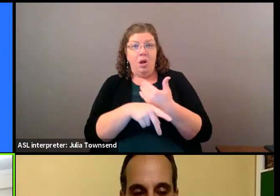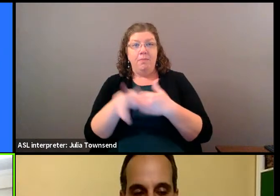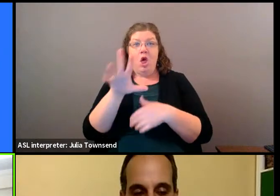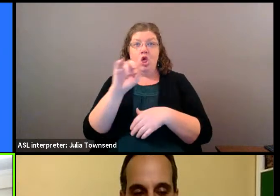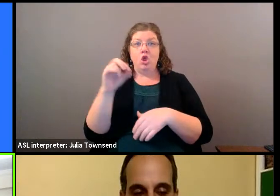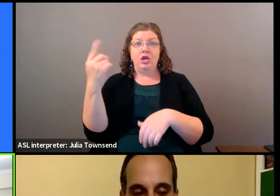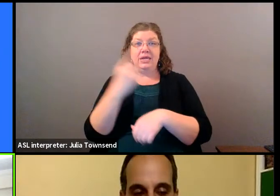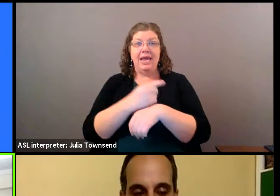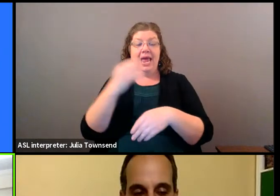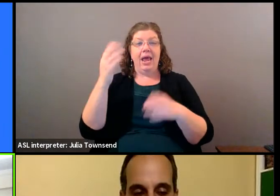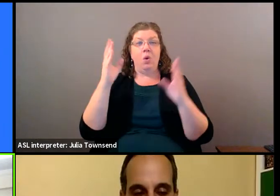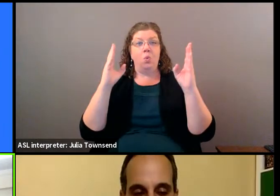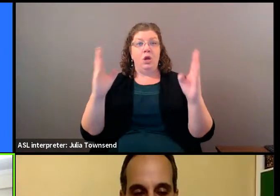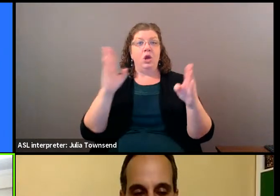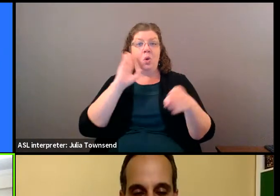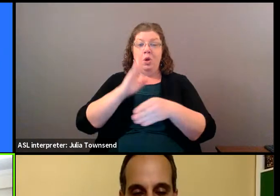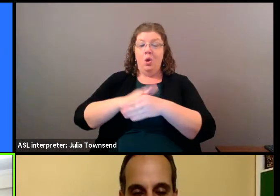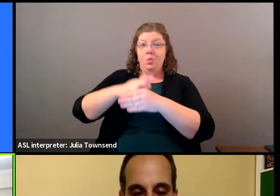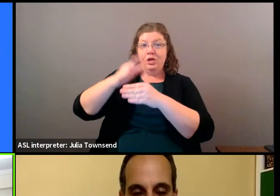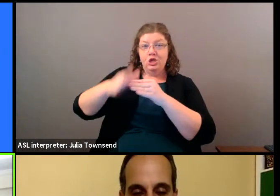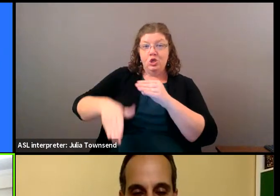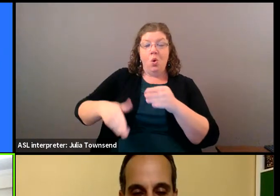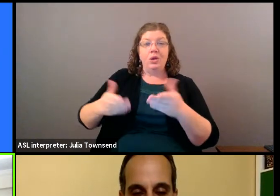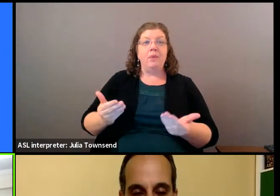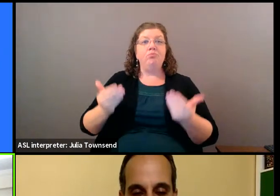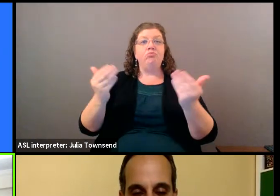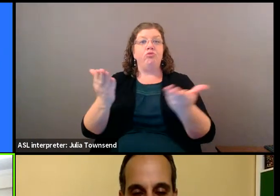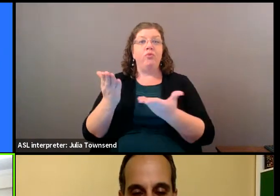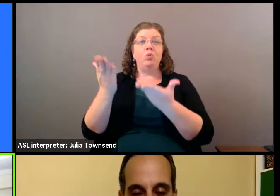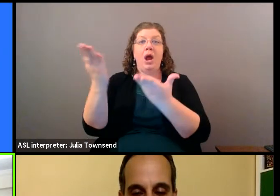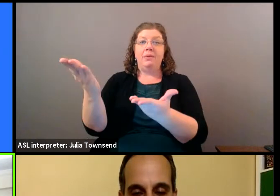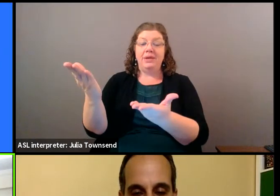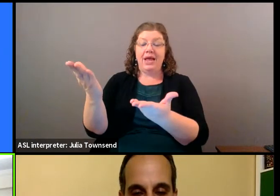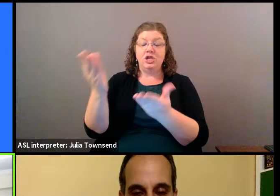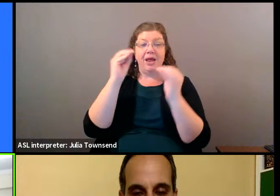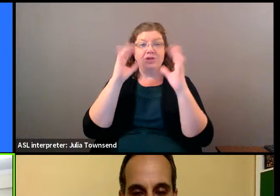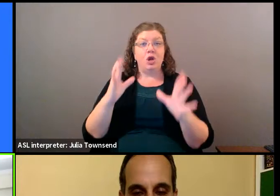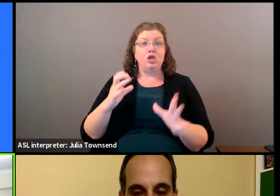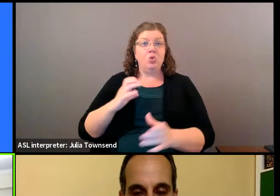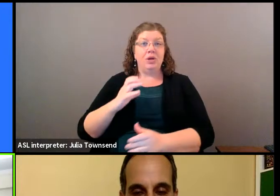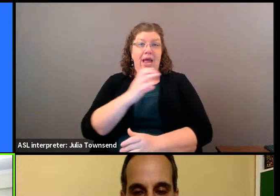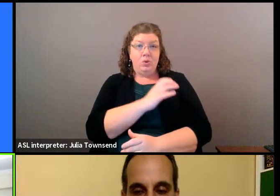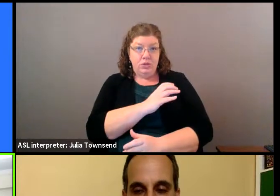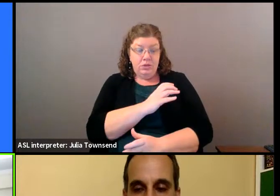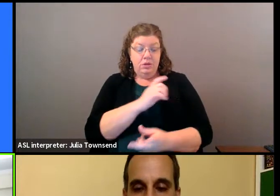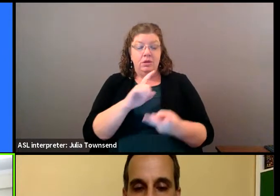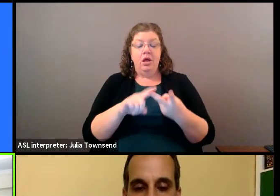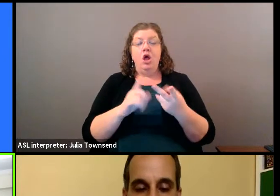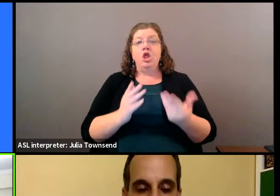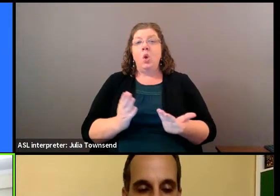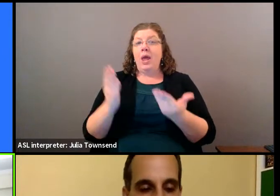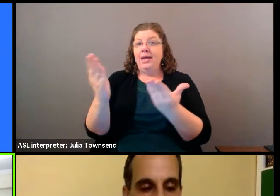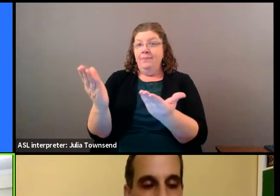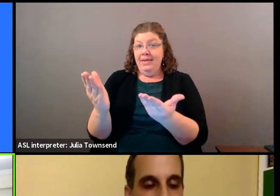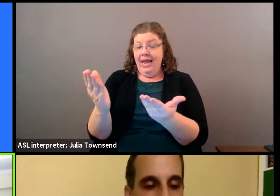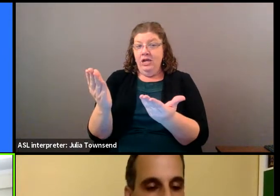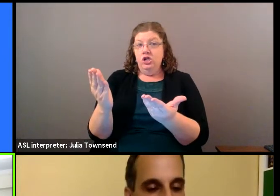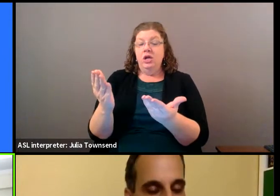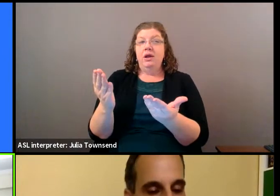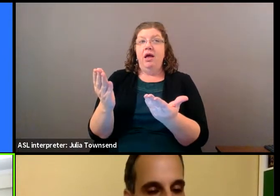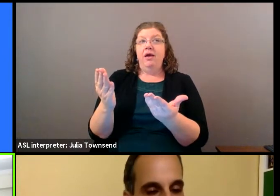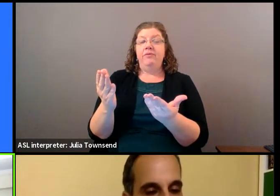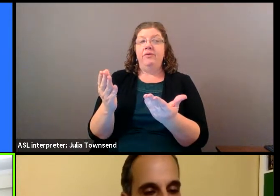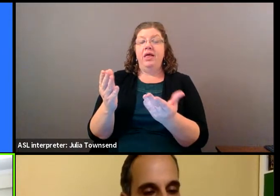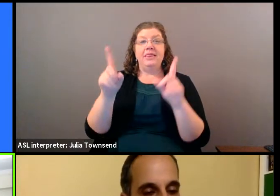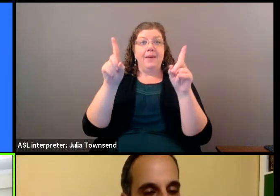will result in bringing forward the recommendation of the Instructional Council, the recommendation of the